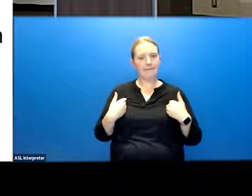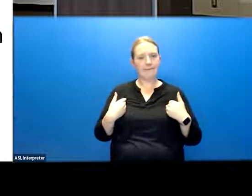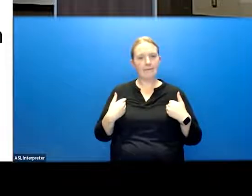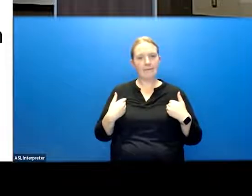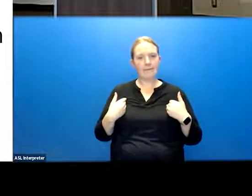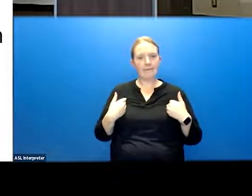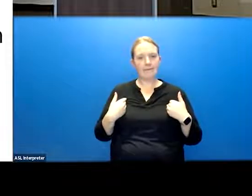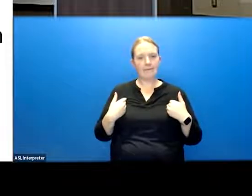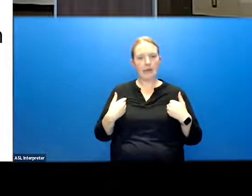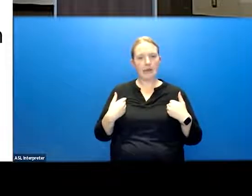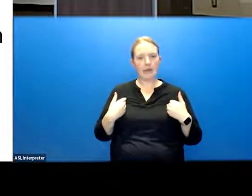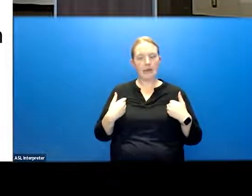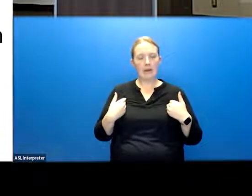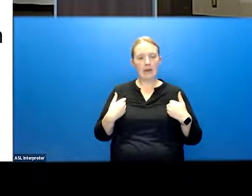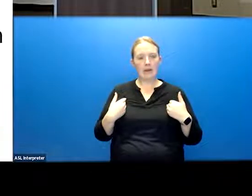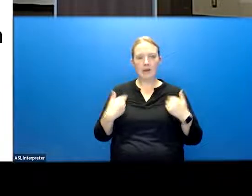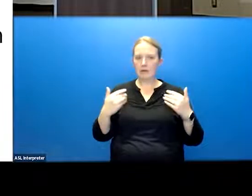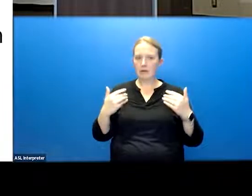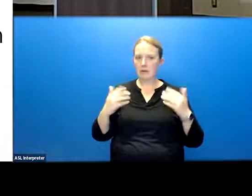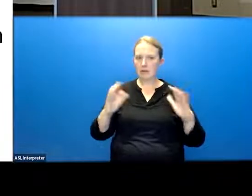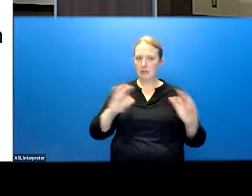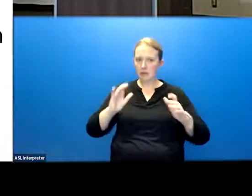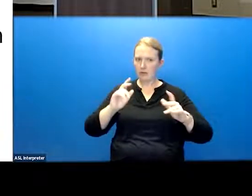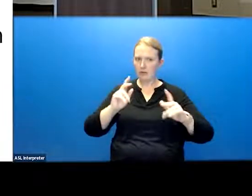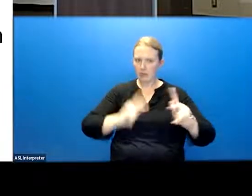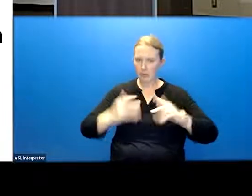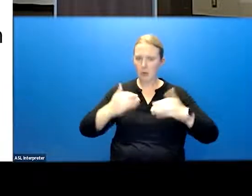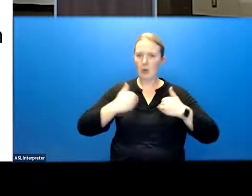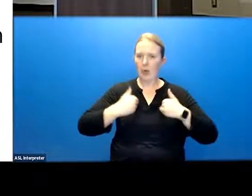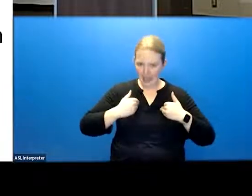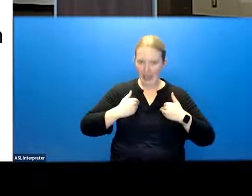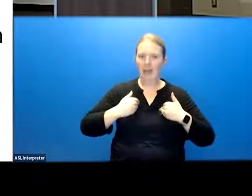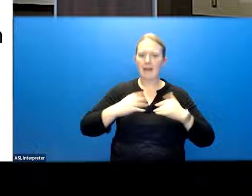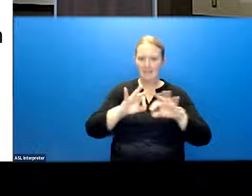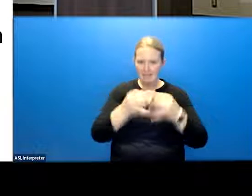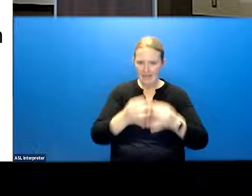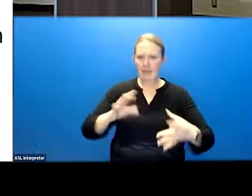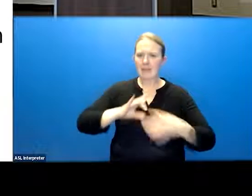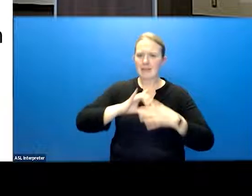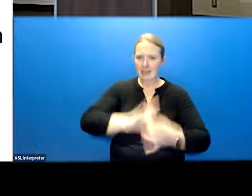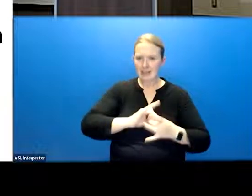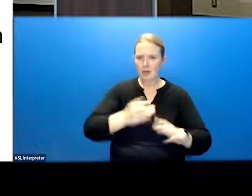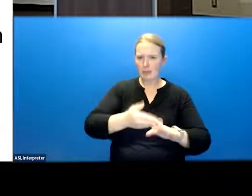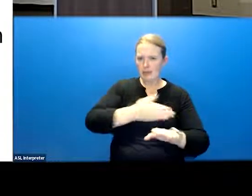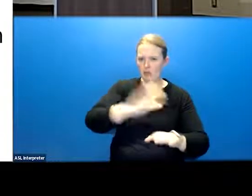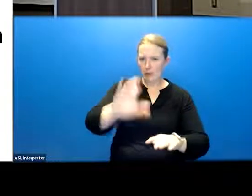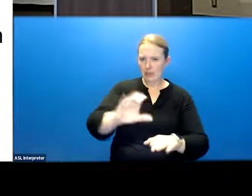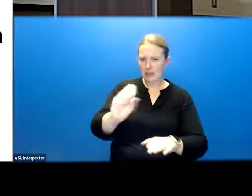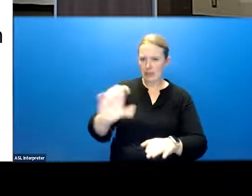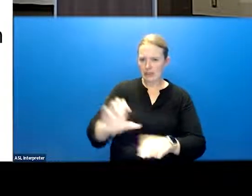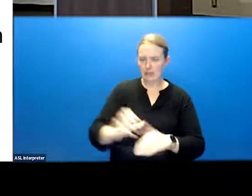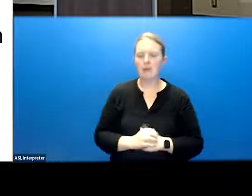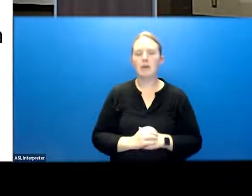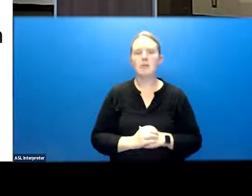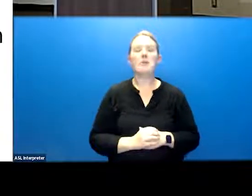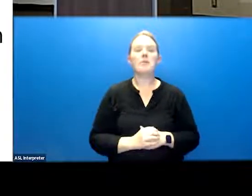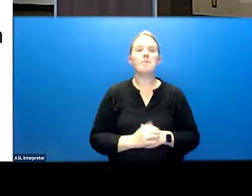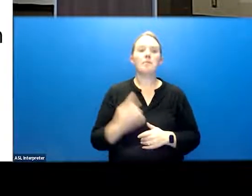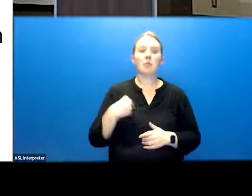family contact at prior to CSC. And so what this really is telling us is